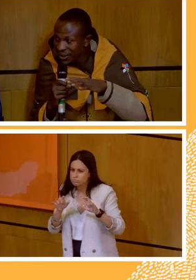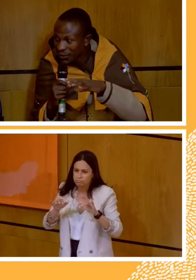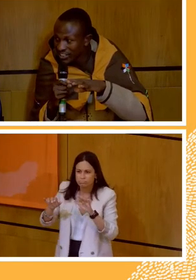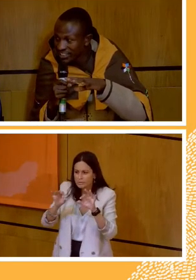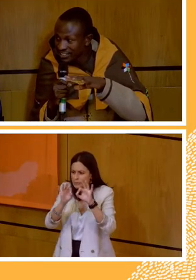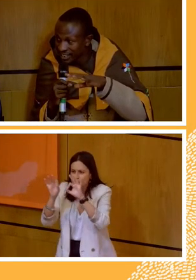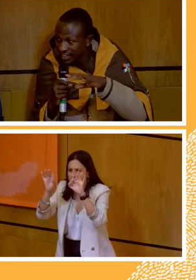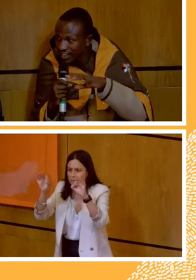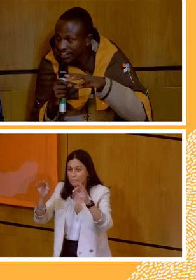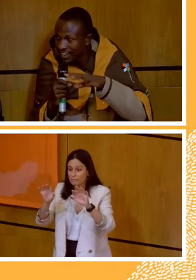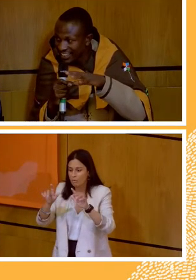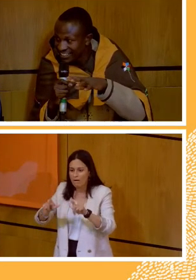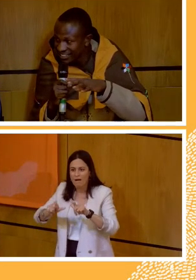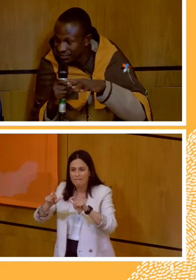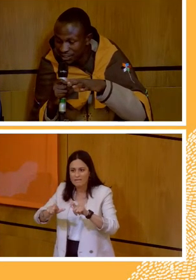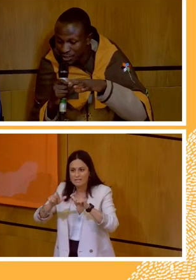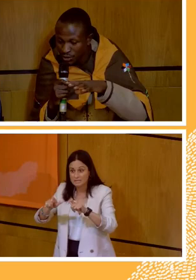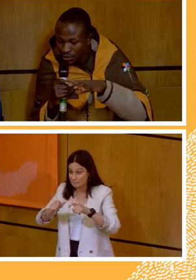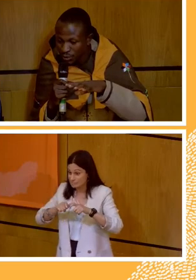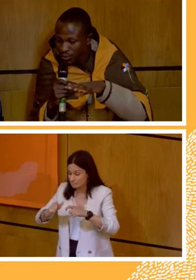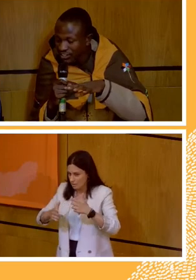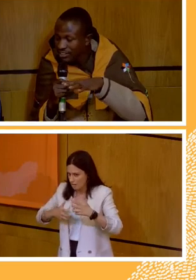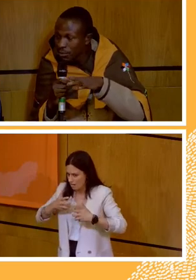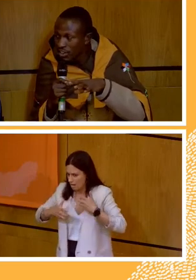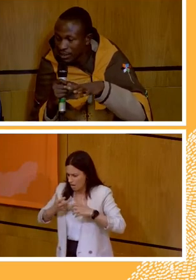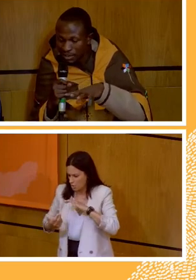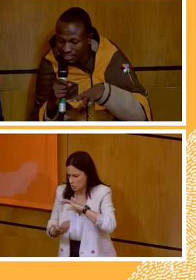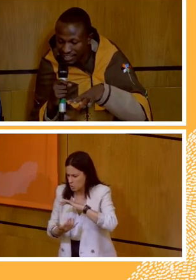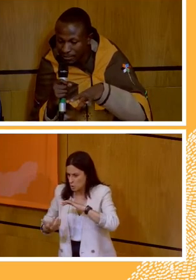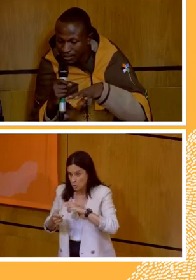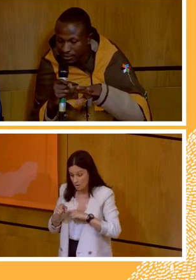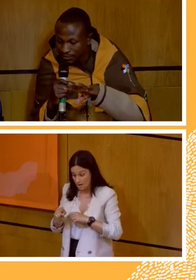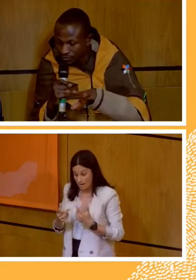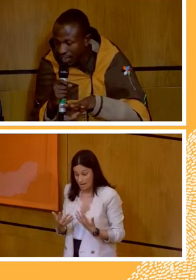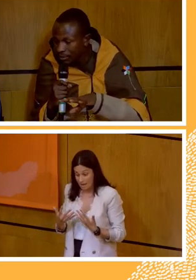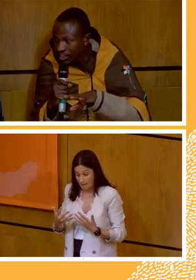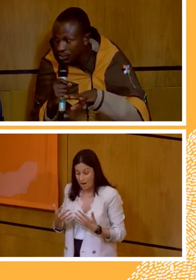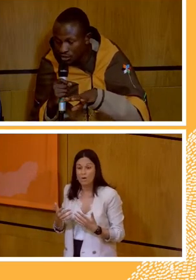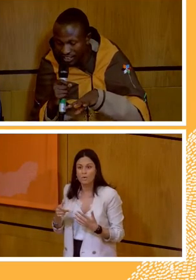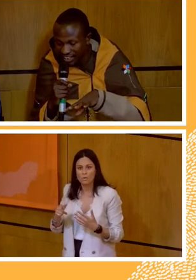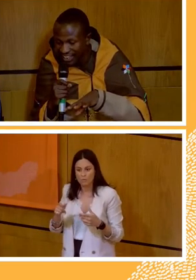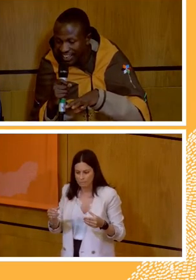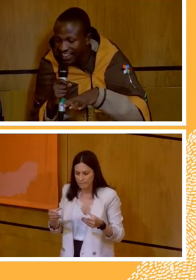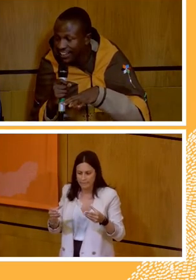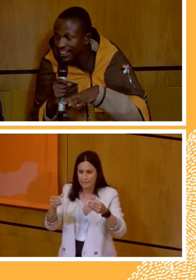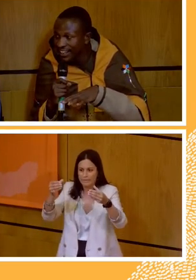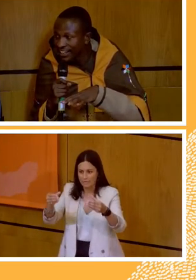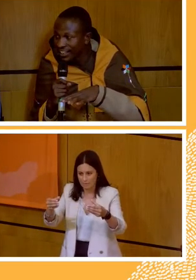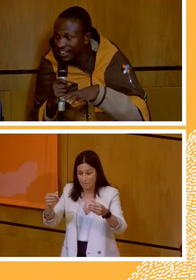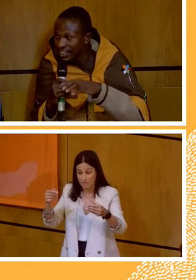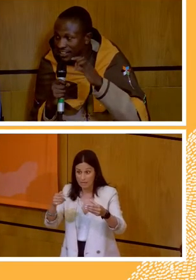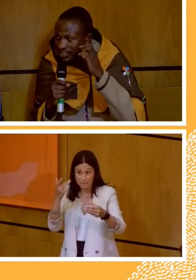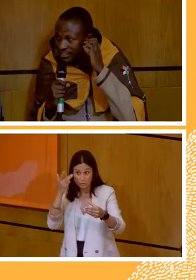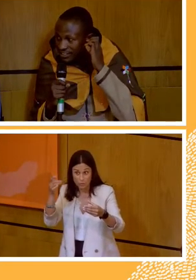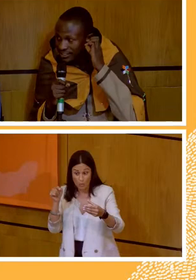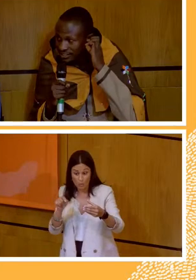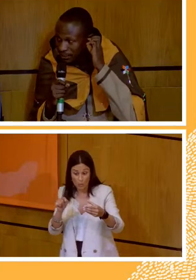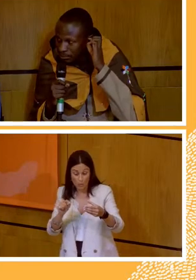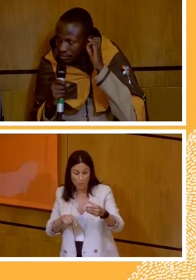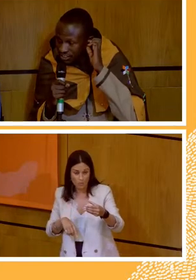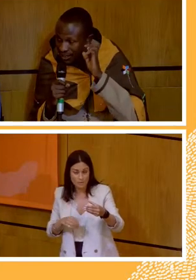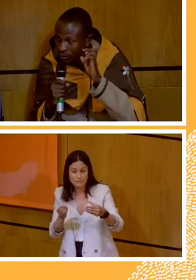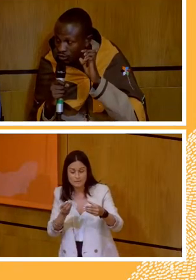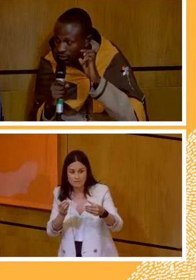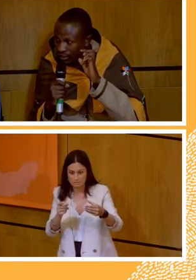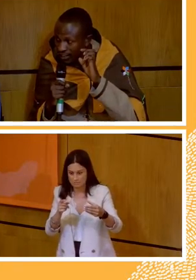harvest, or they are still aggressive. So this smoking makes them a bit docile, and